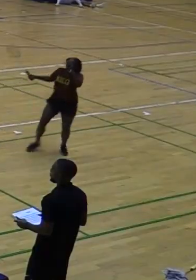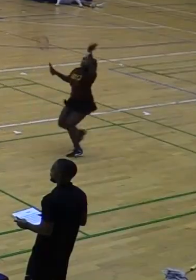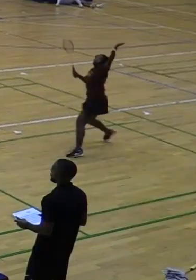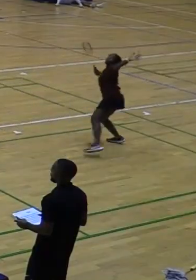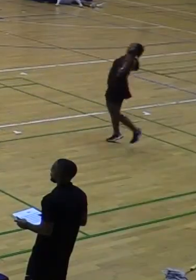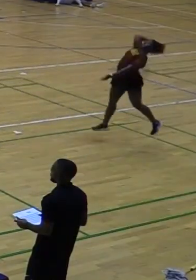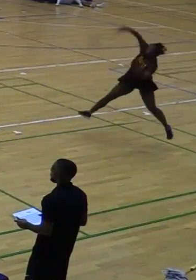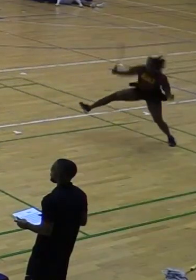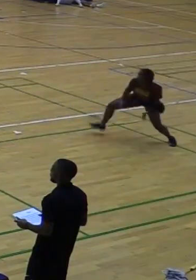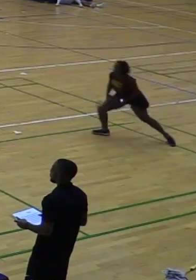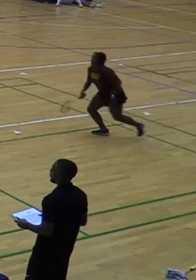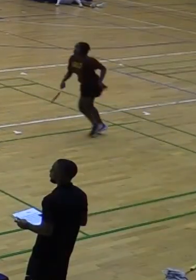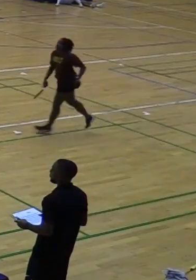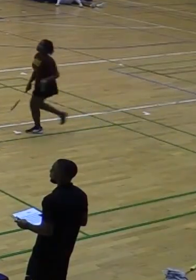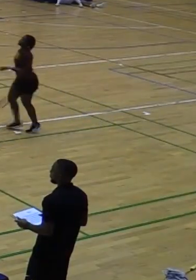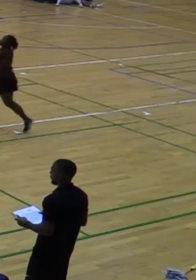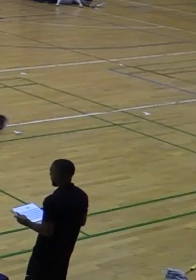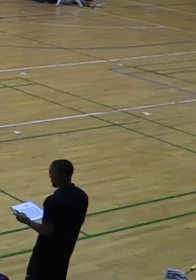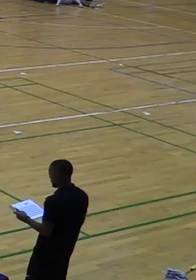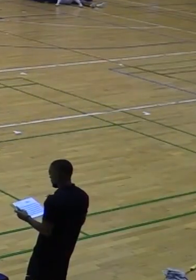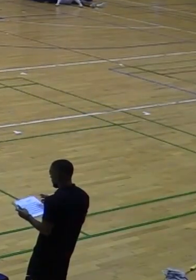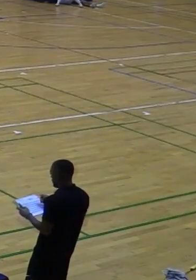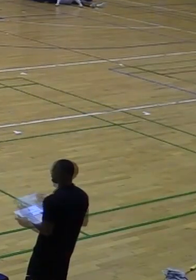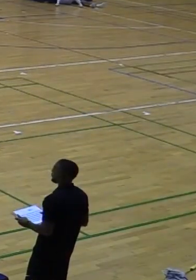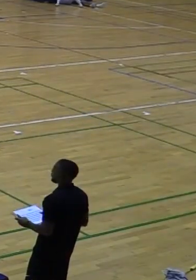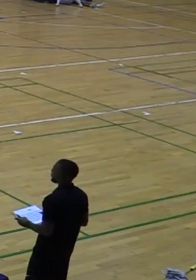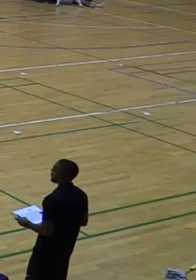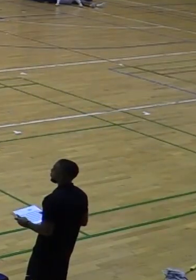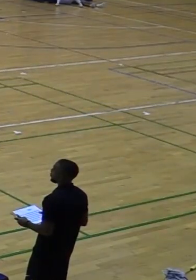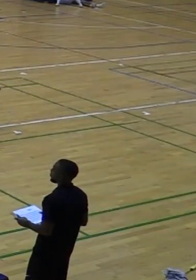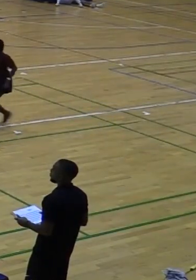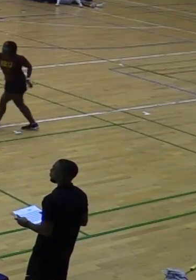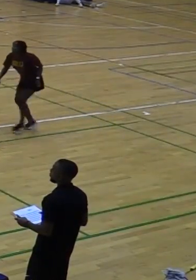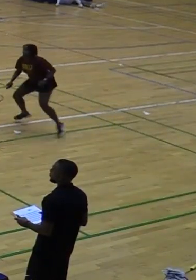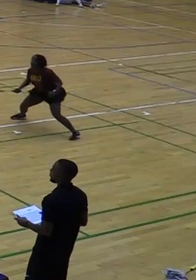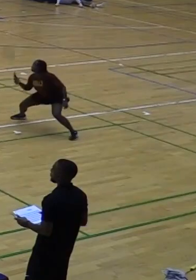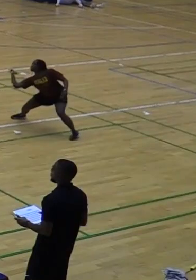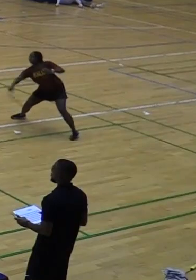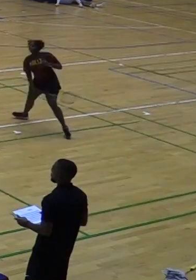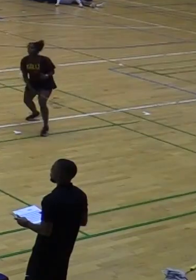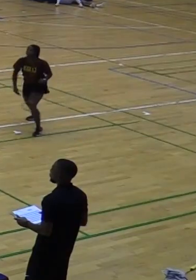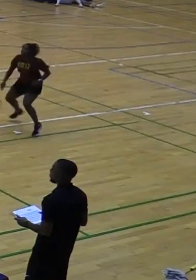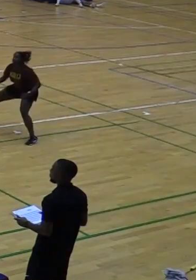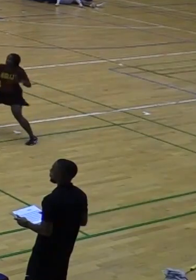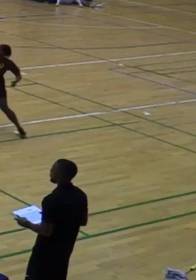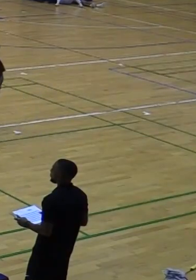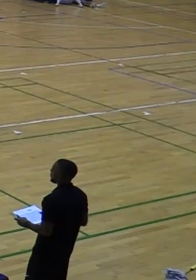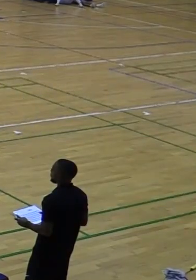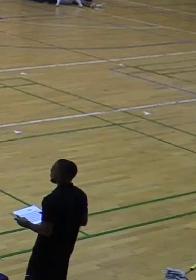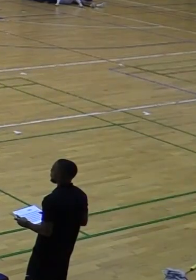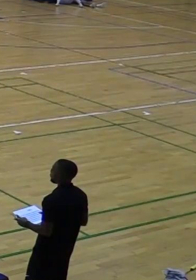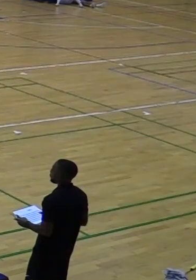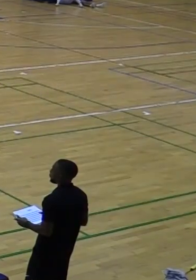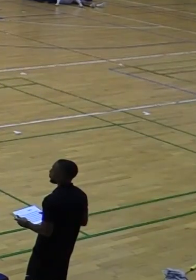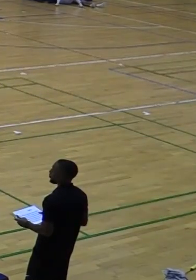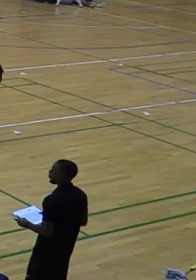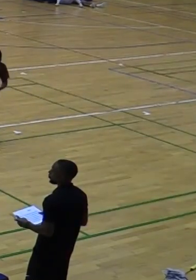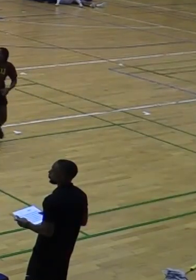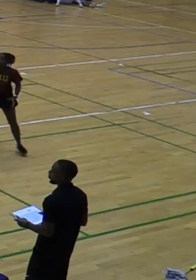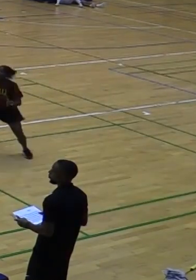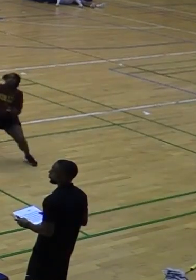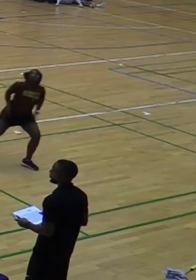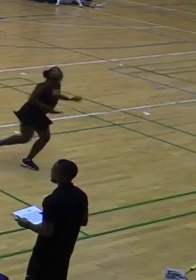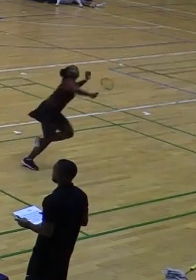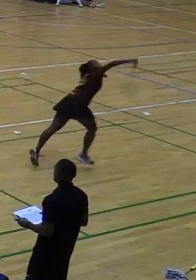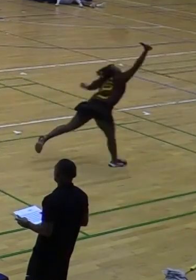good rally, drive from Trotman to end it. Brathwaite forced to be in a defensive posture for an extended period.